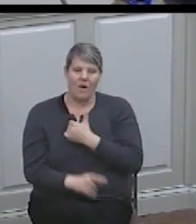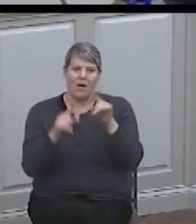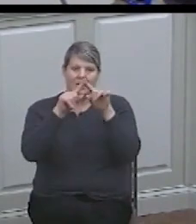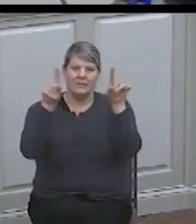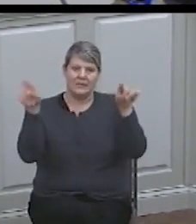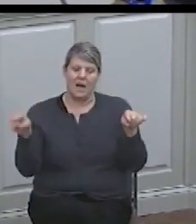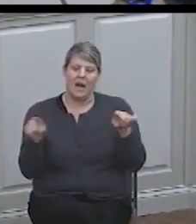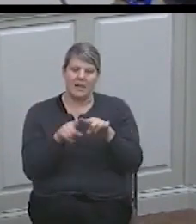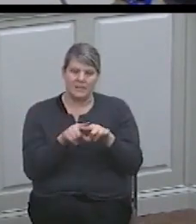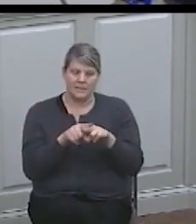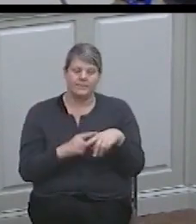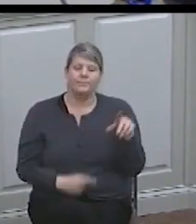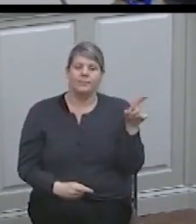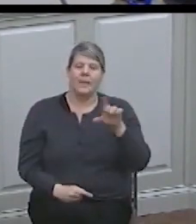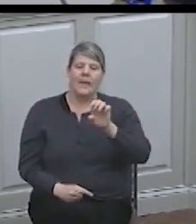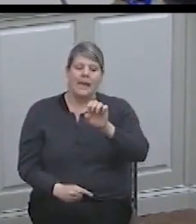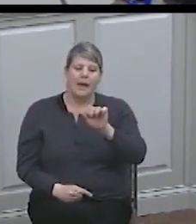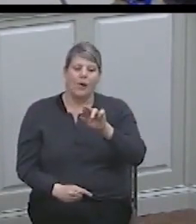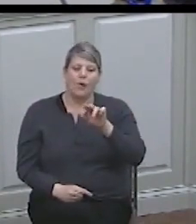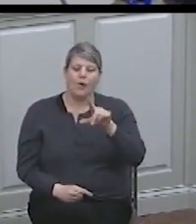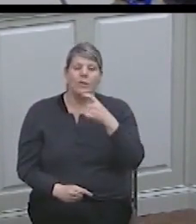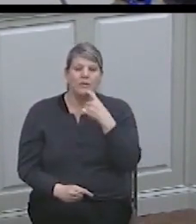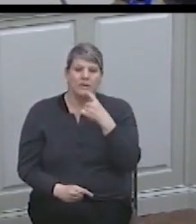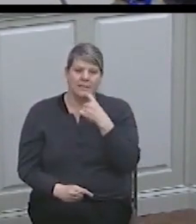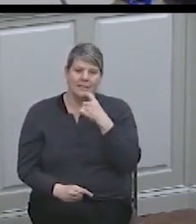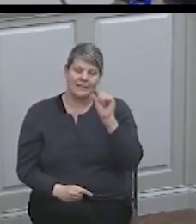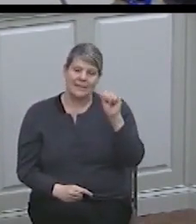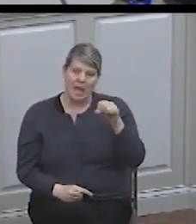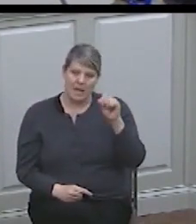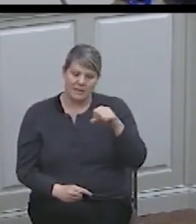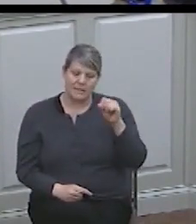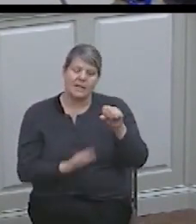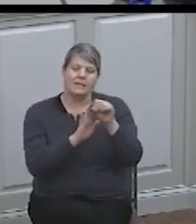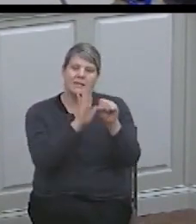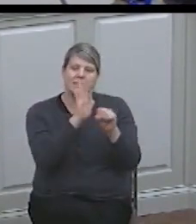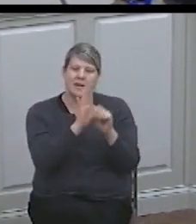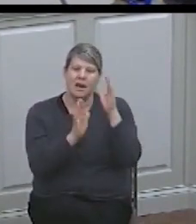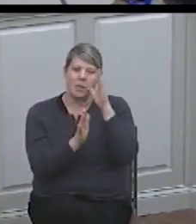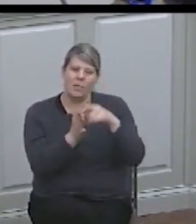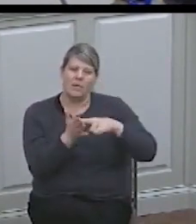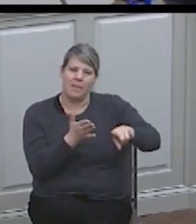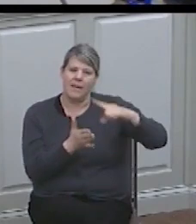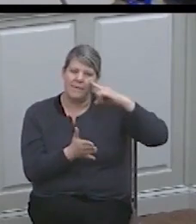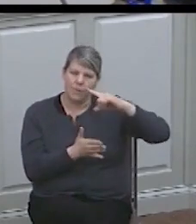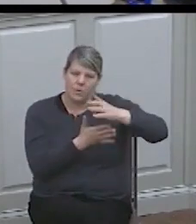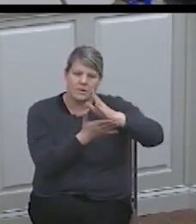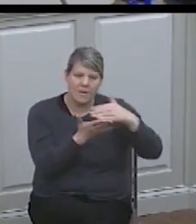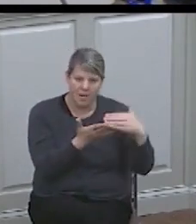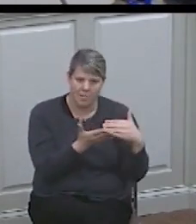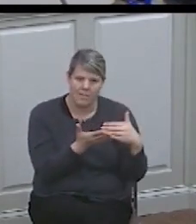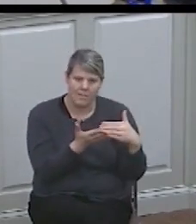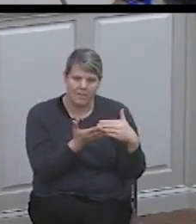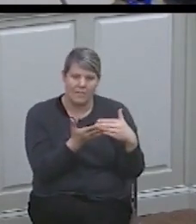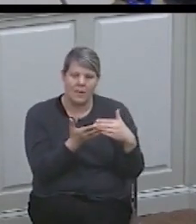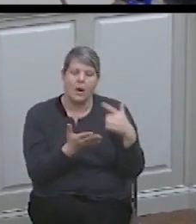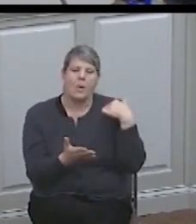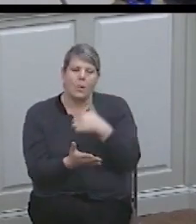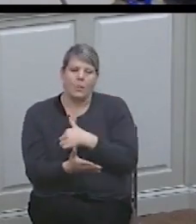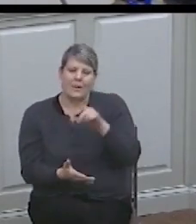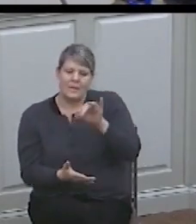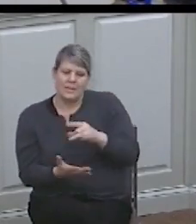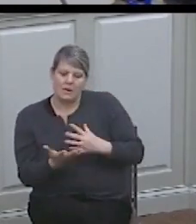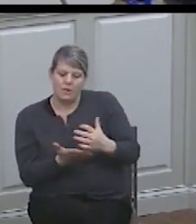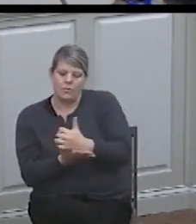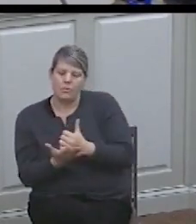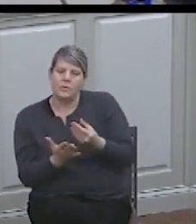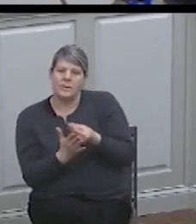that they would be, that would be eligible expenses for those guys. And there were additionally some money raised locally